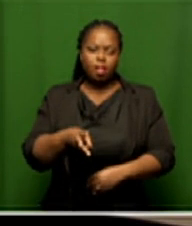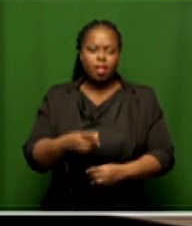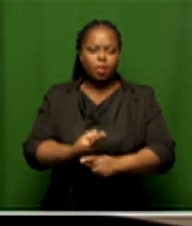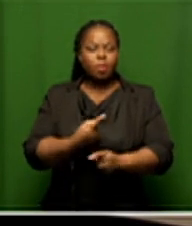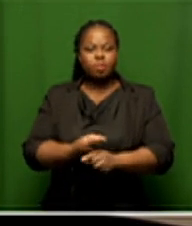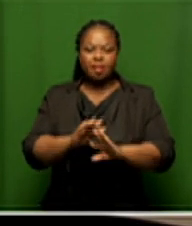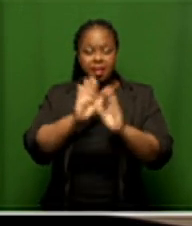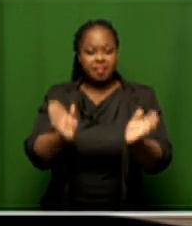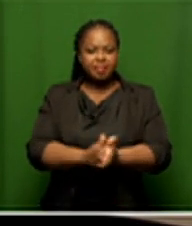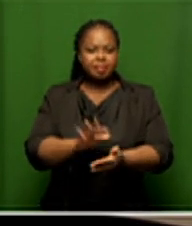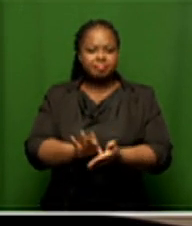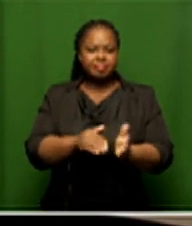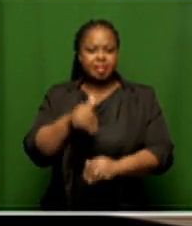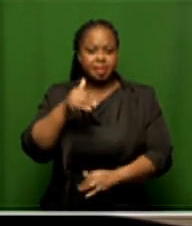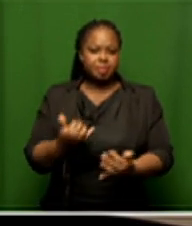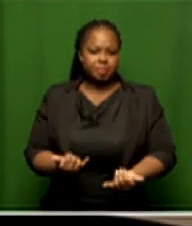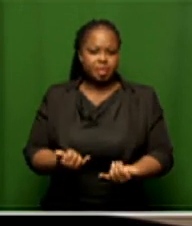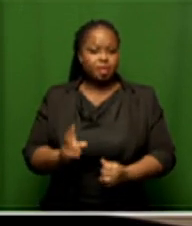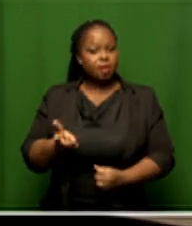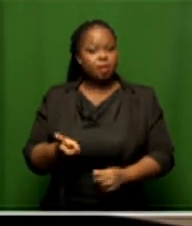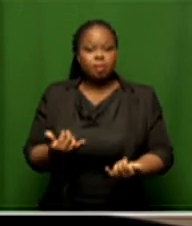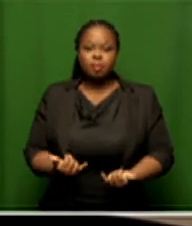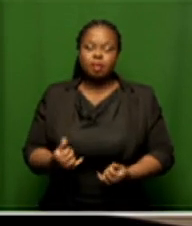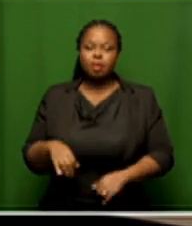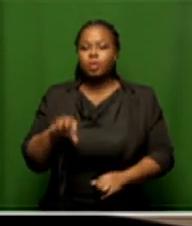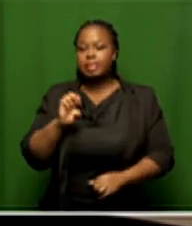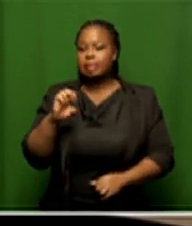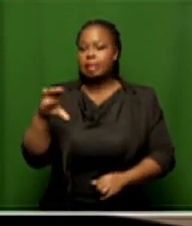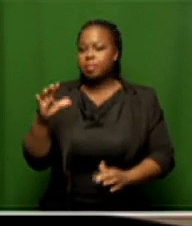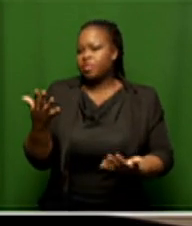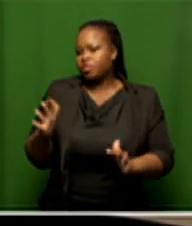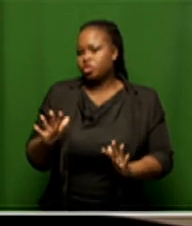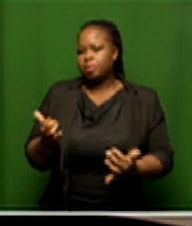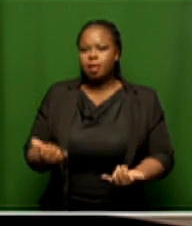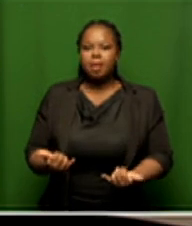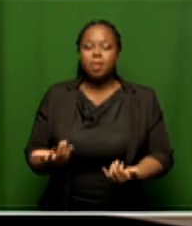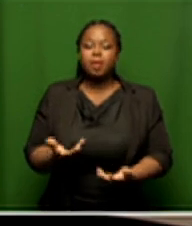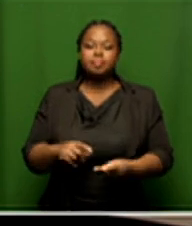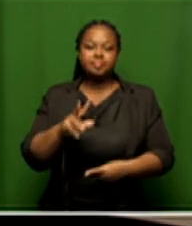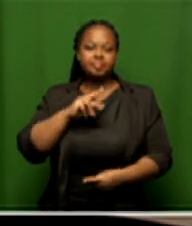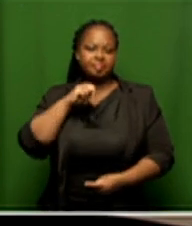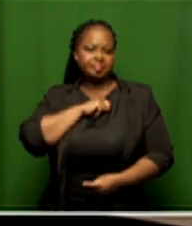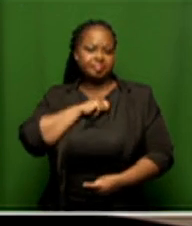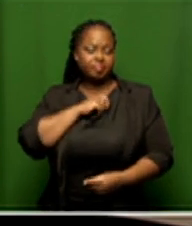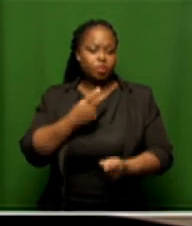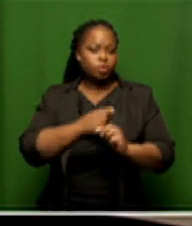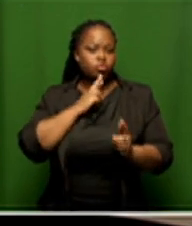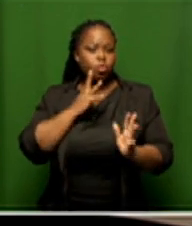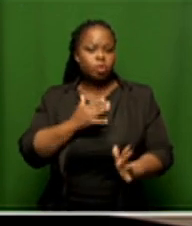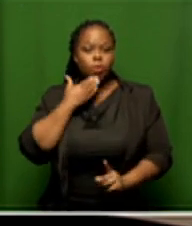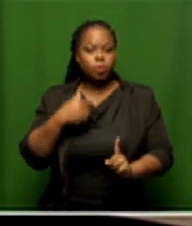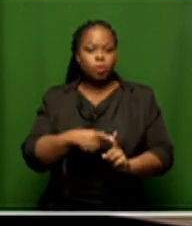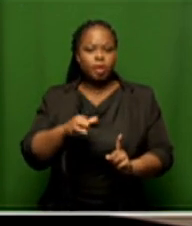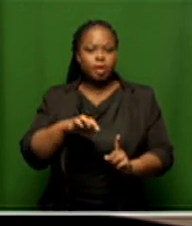coverage of today's election. And of course, we started out in the Eastern Cape. We are in KwaZulu-Natal now, where our reporter